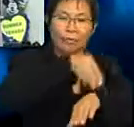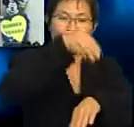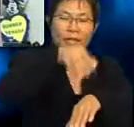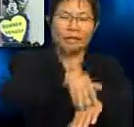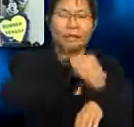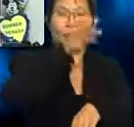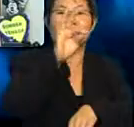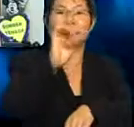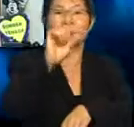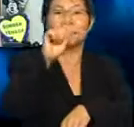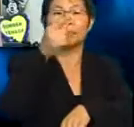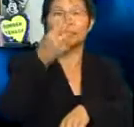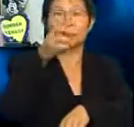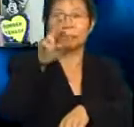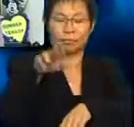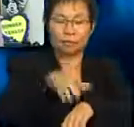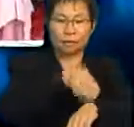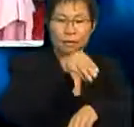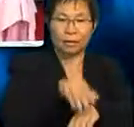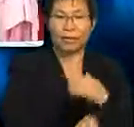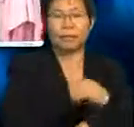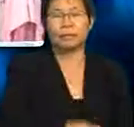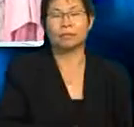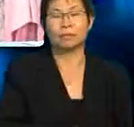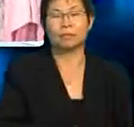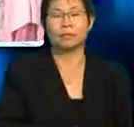A bird has feathers.